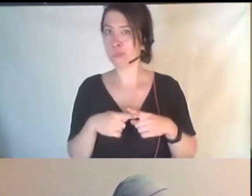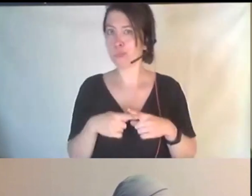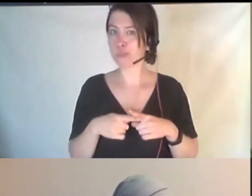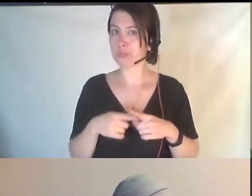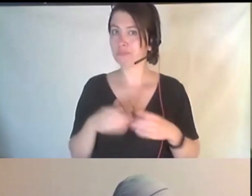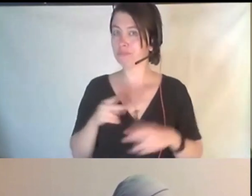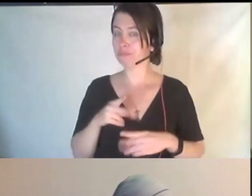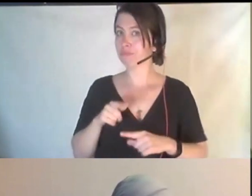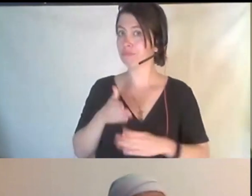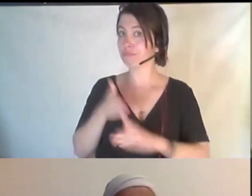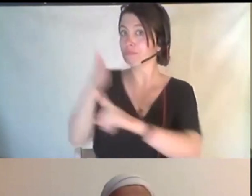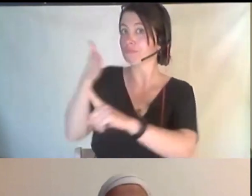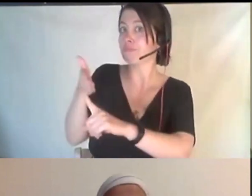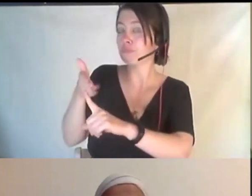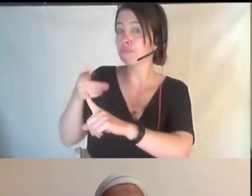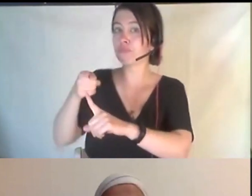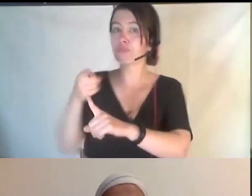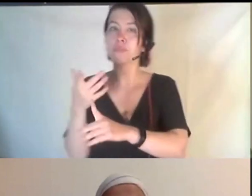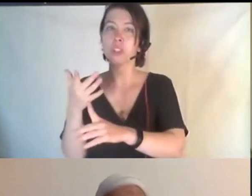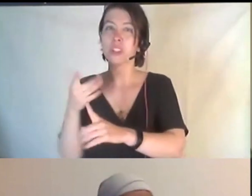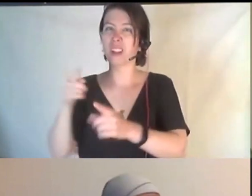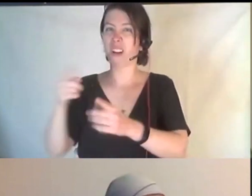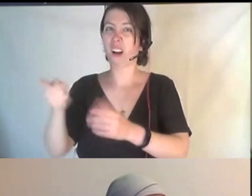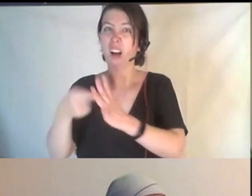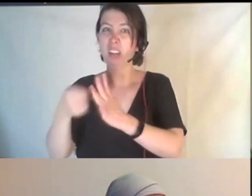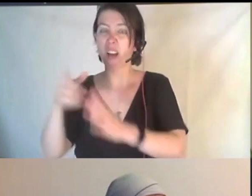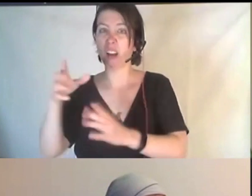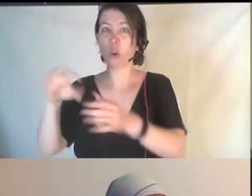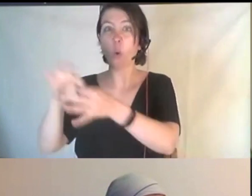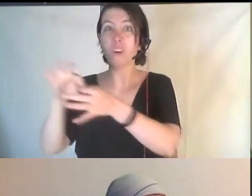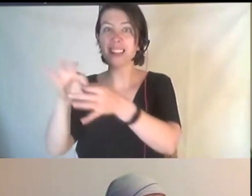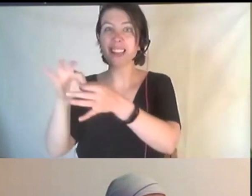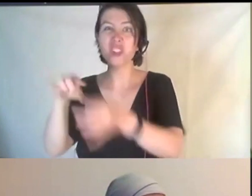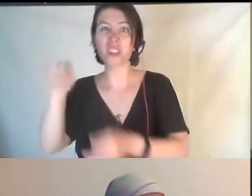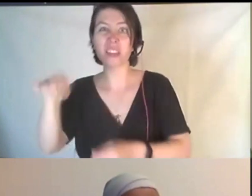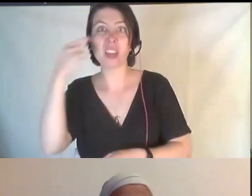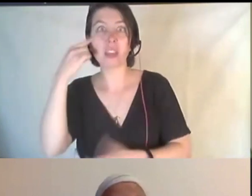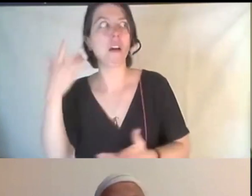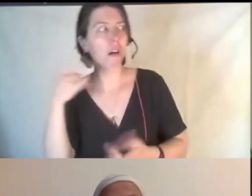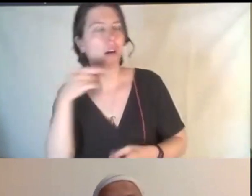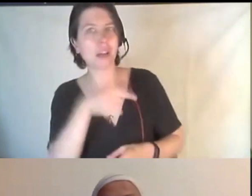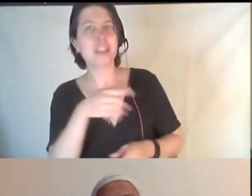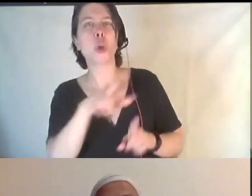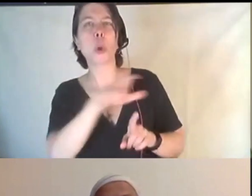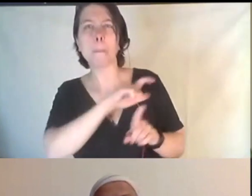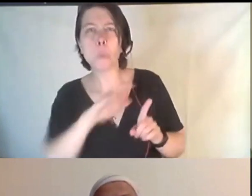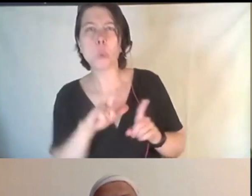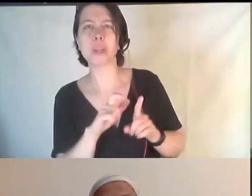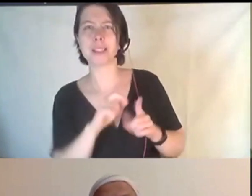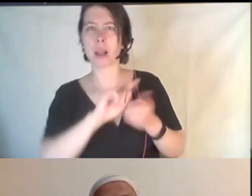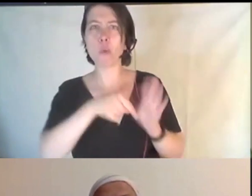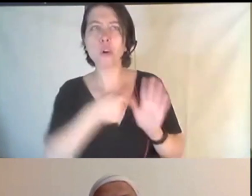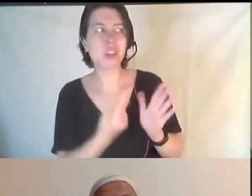we're coming from a community project or from a therapeutic or from a learning point of